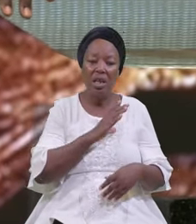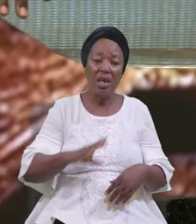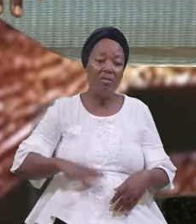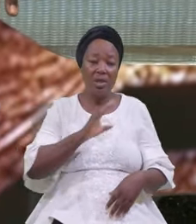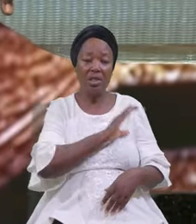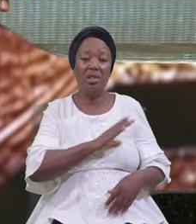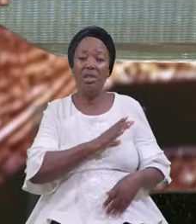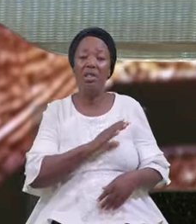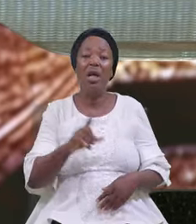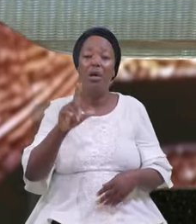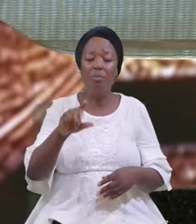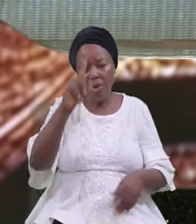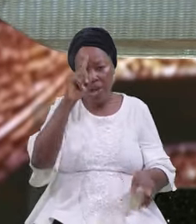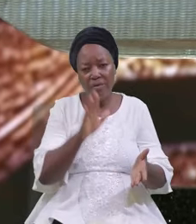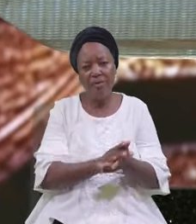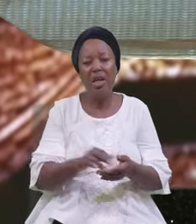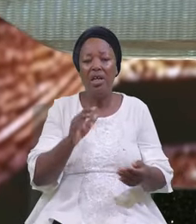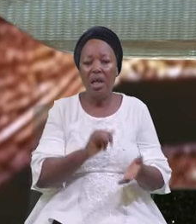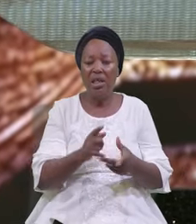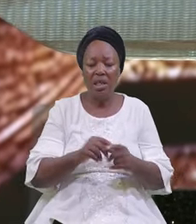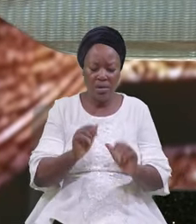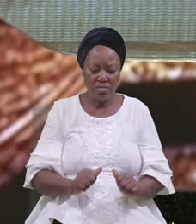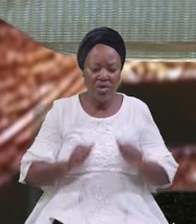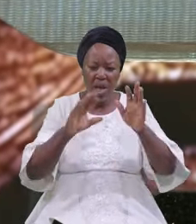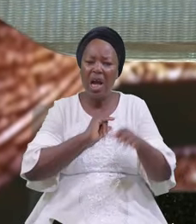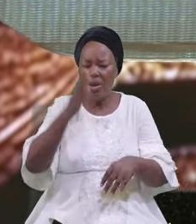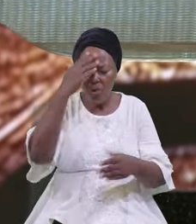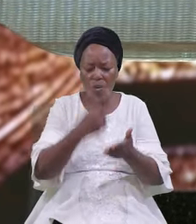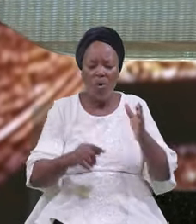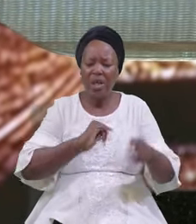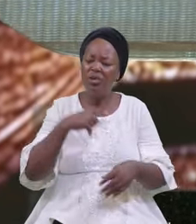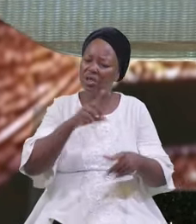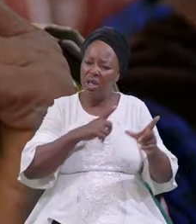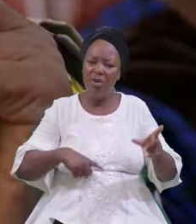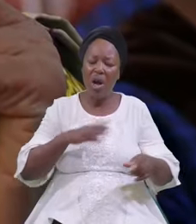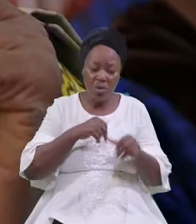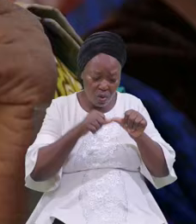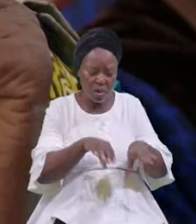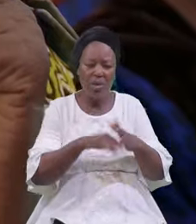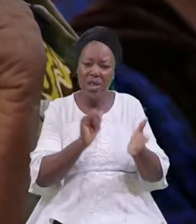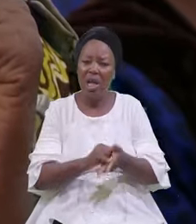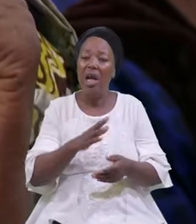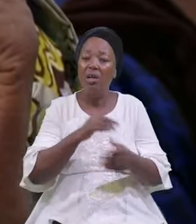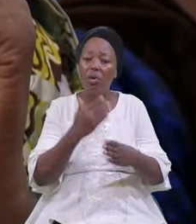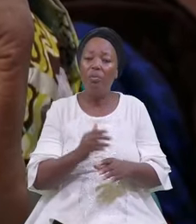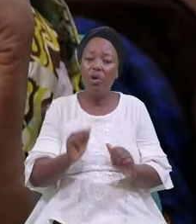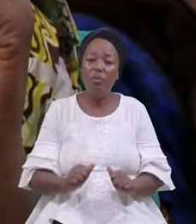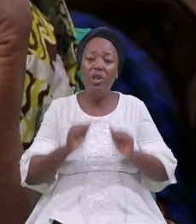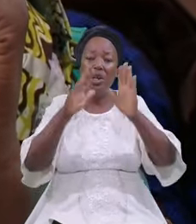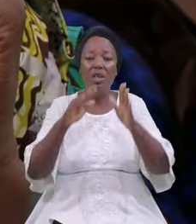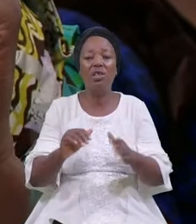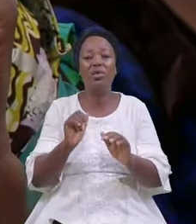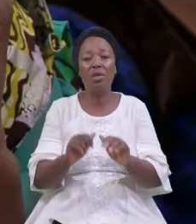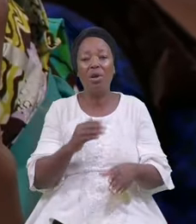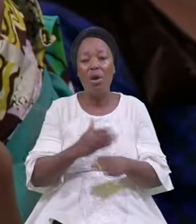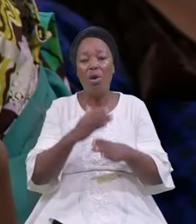commitment I made and the conviction I had, and I put that on the altar of the Lord, absolutely surrendered unto the Lord.